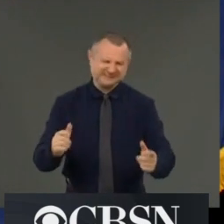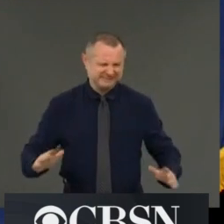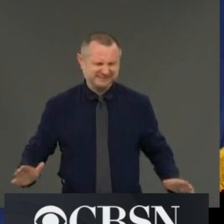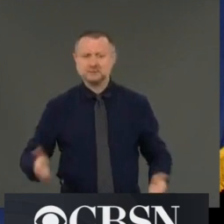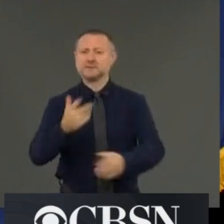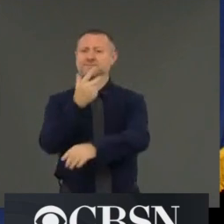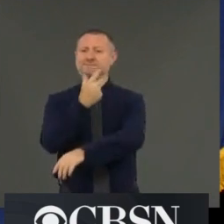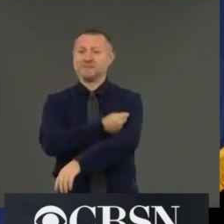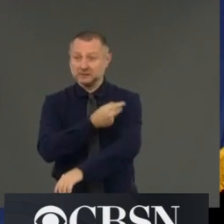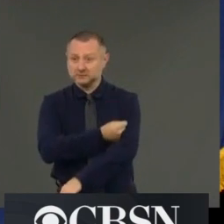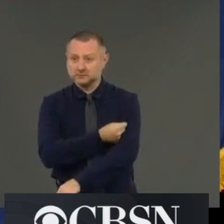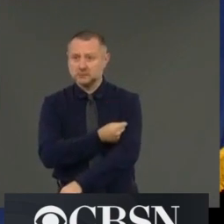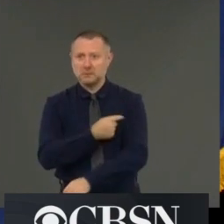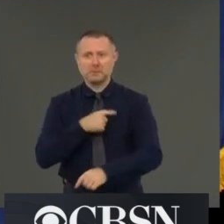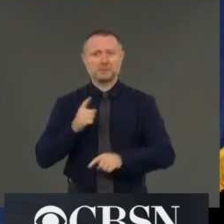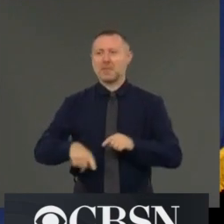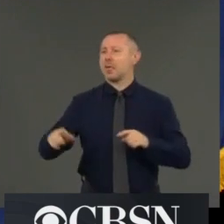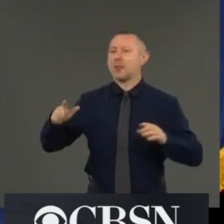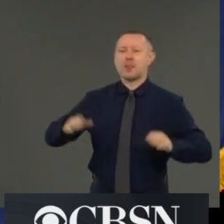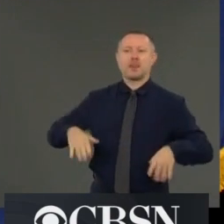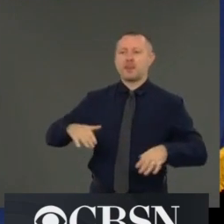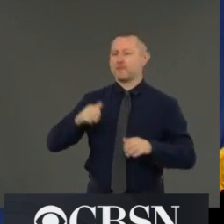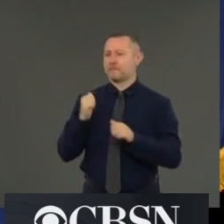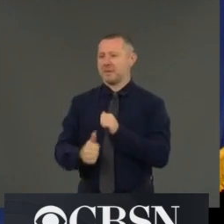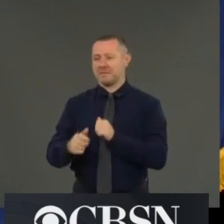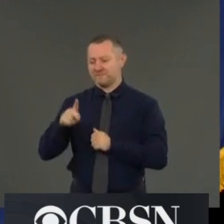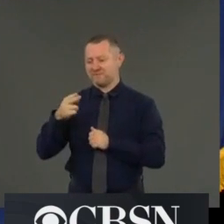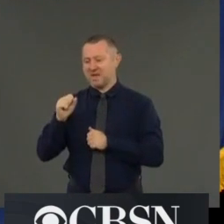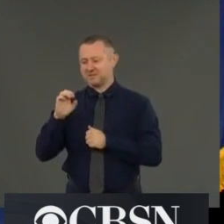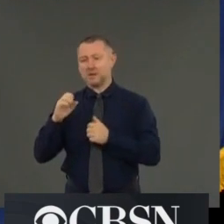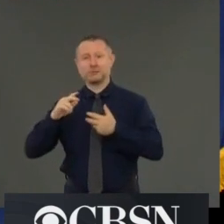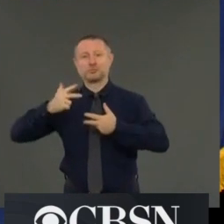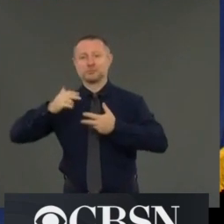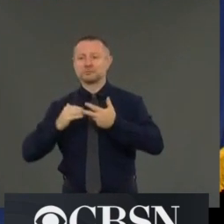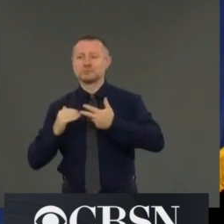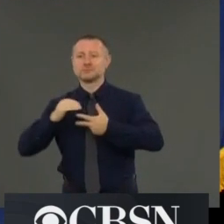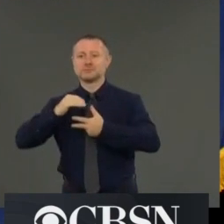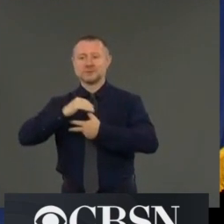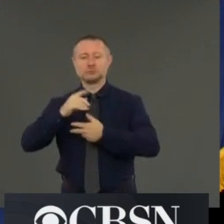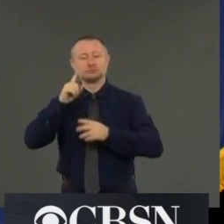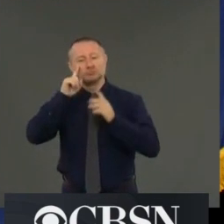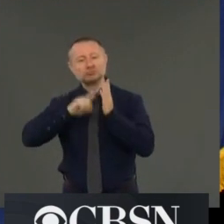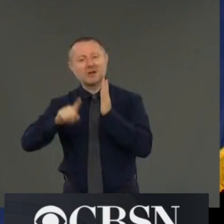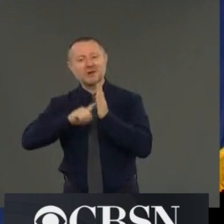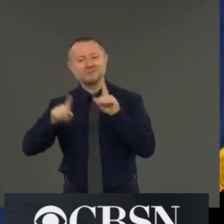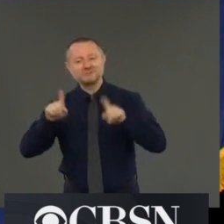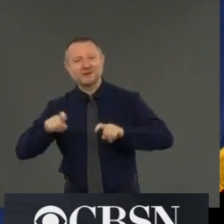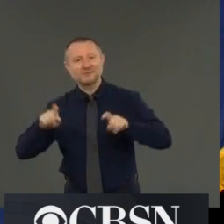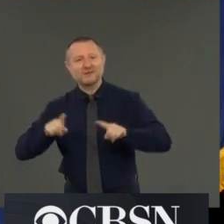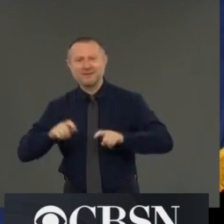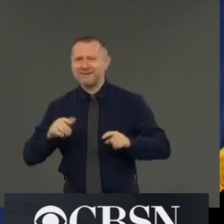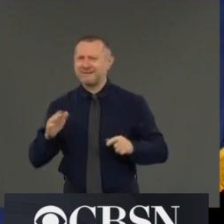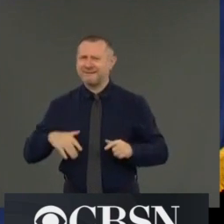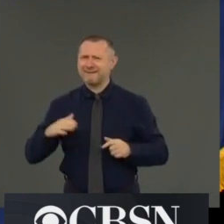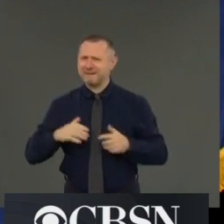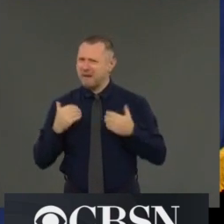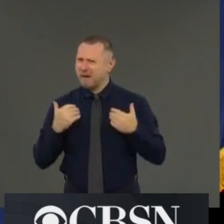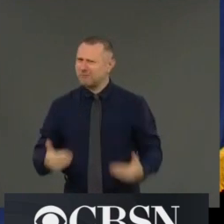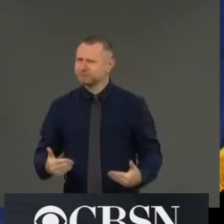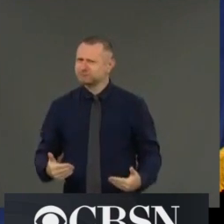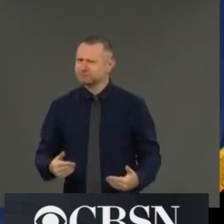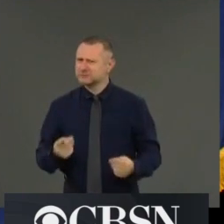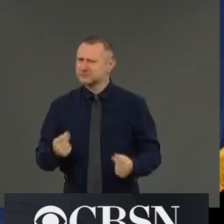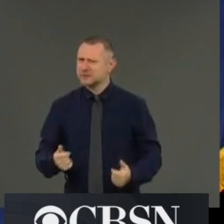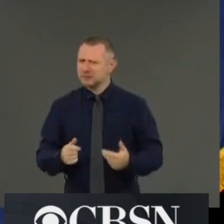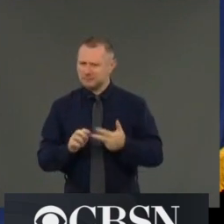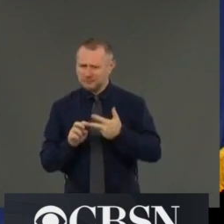3 trial, does the state have the authority to block its use in the supply chain, block it from being used